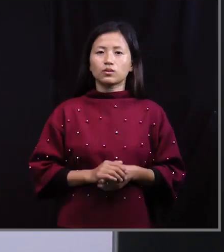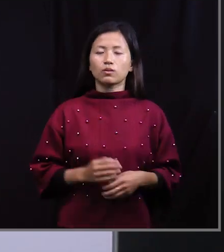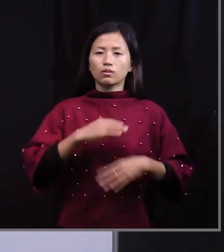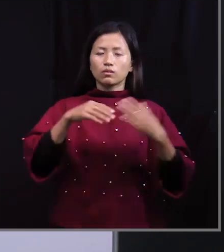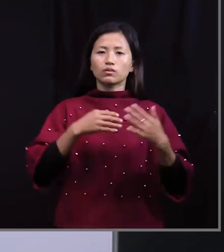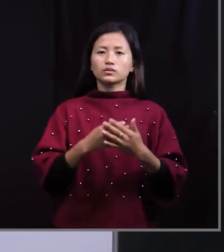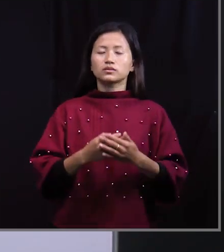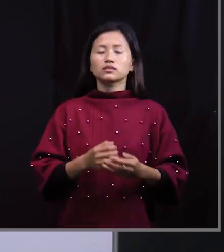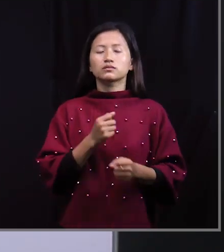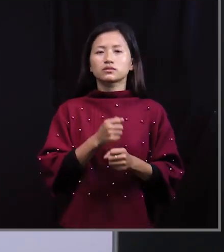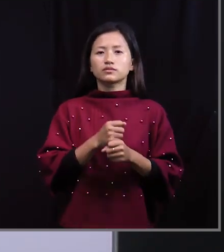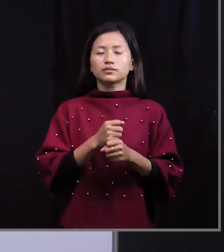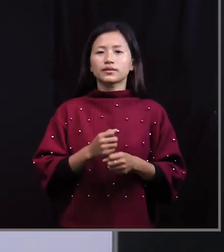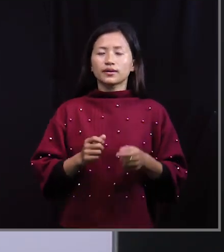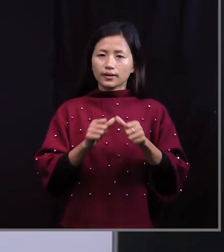government affairs,